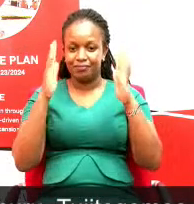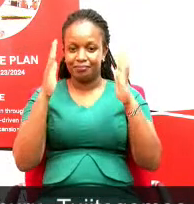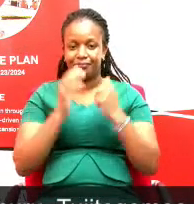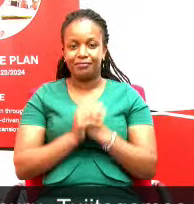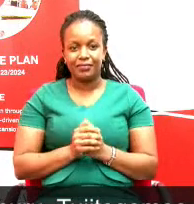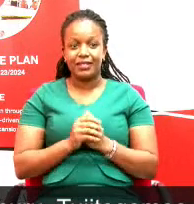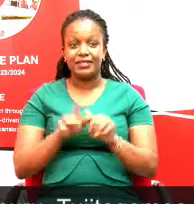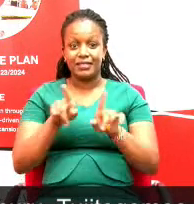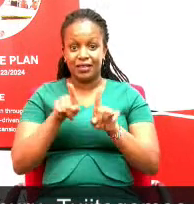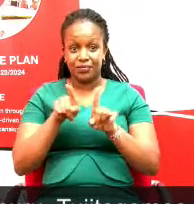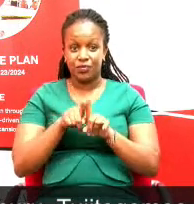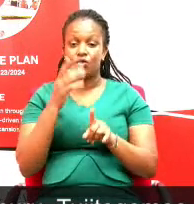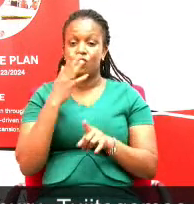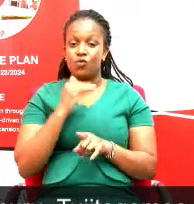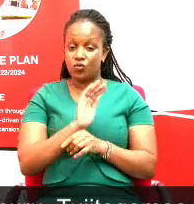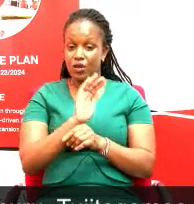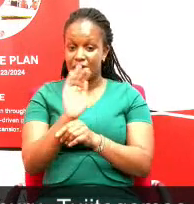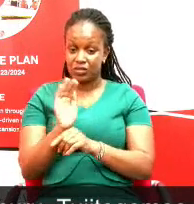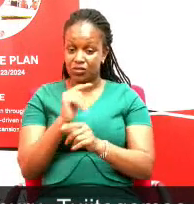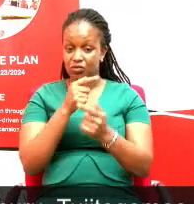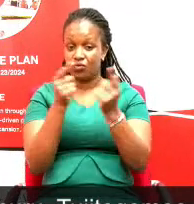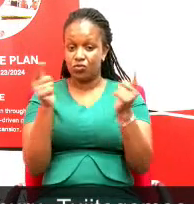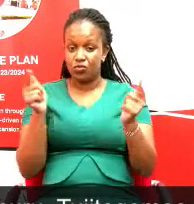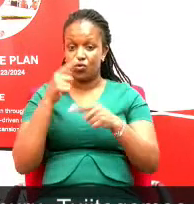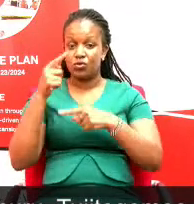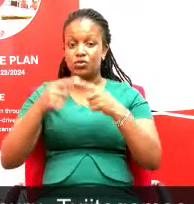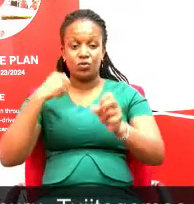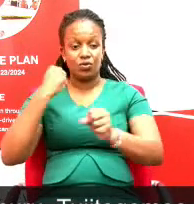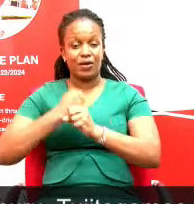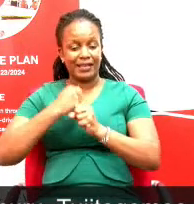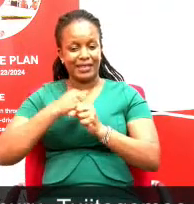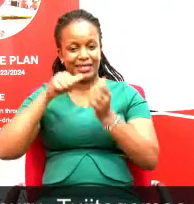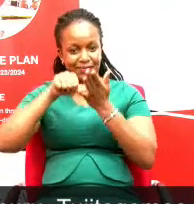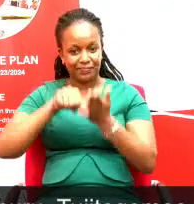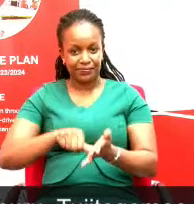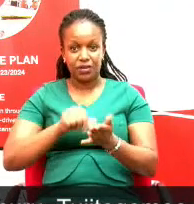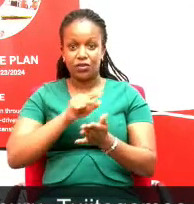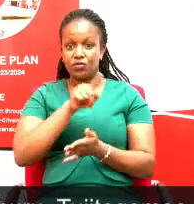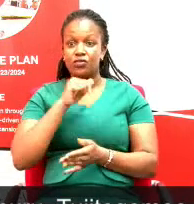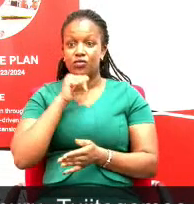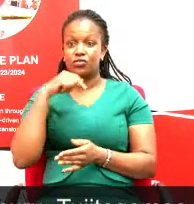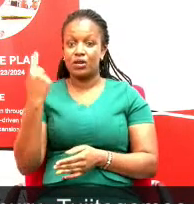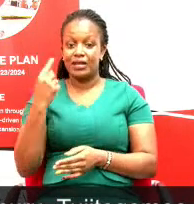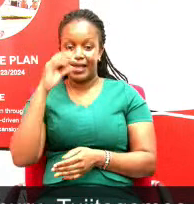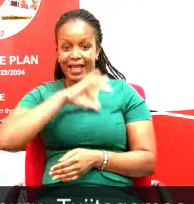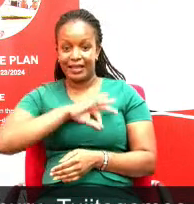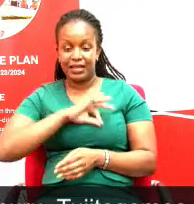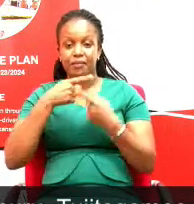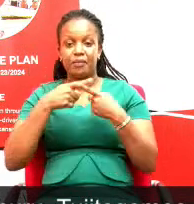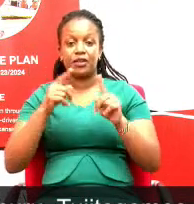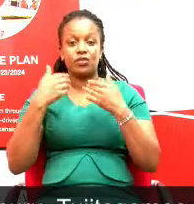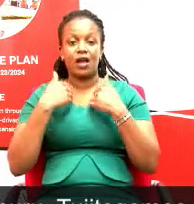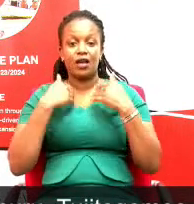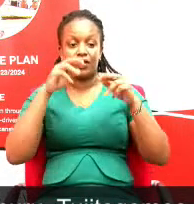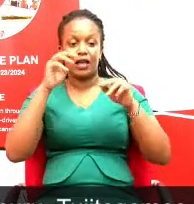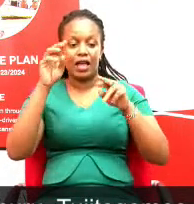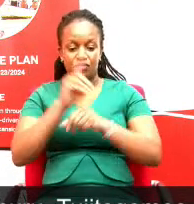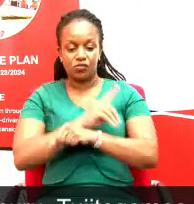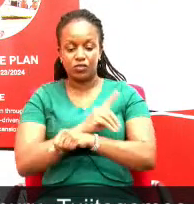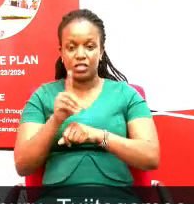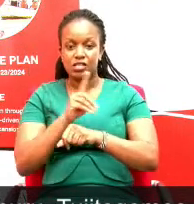we want to encourage you to continue working harder, because you are not only earning, but you also have a duty to your